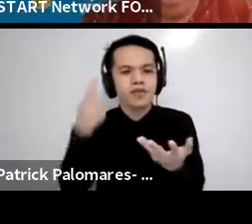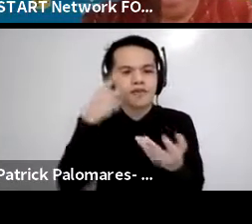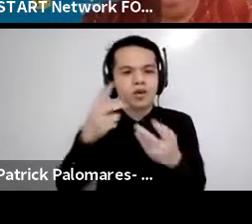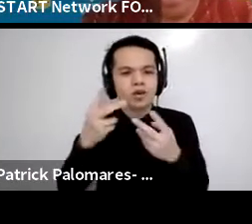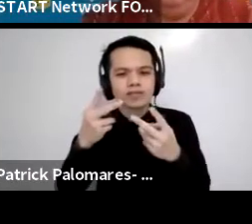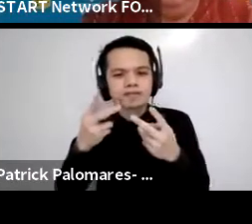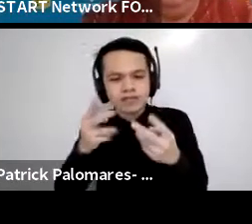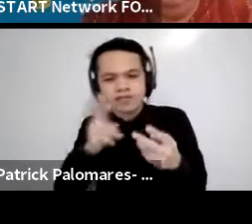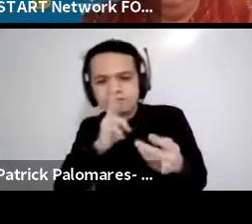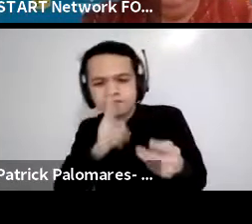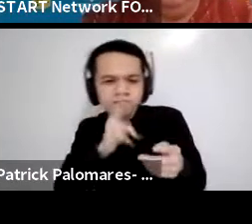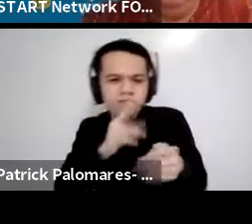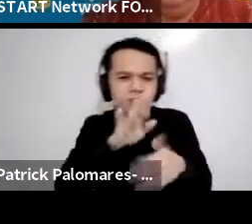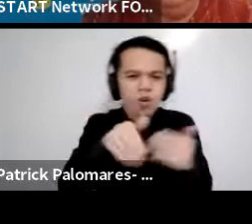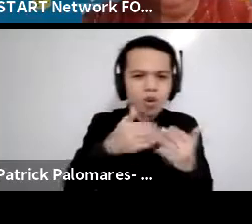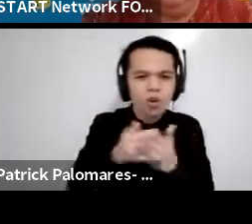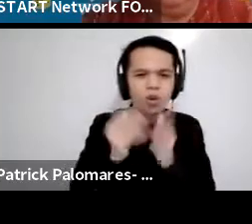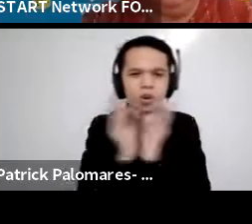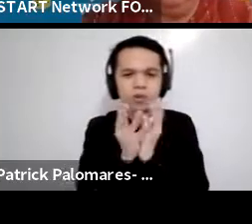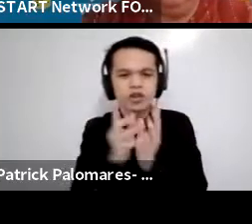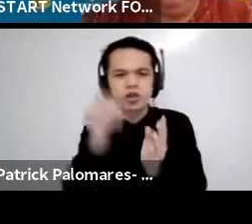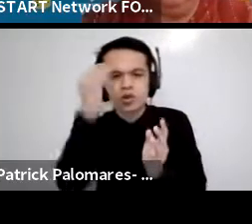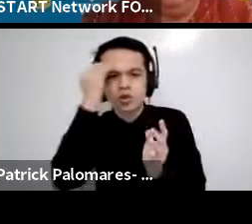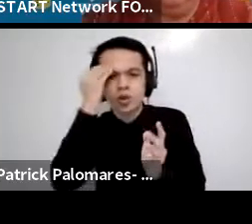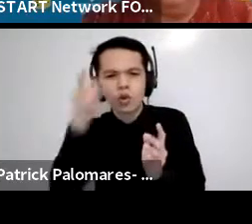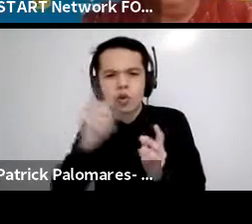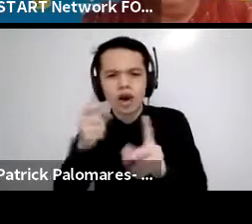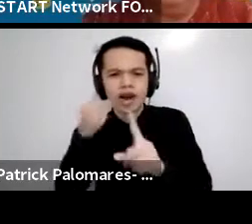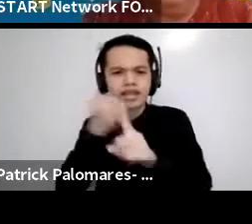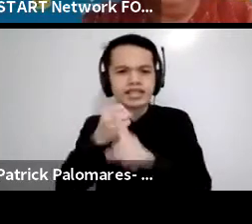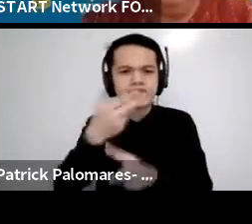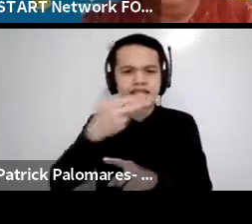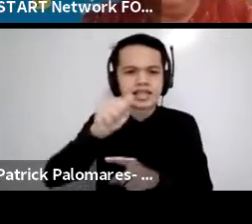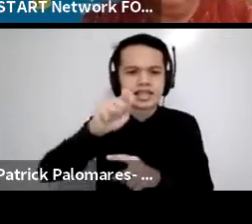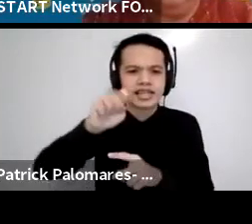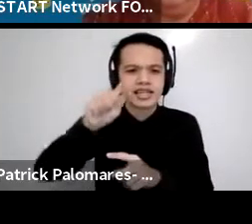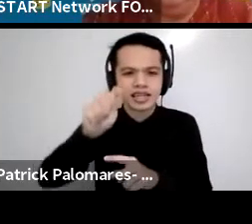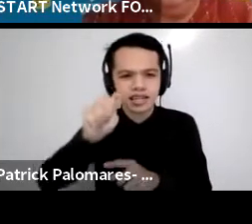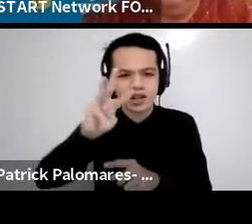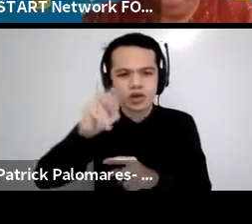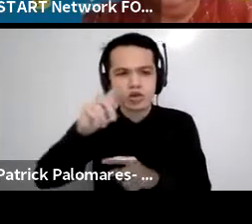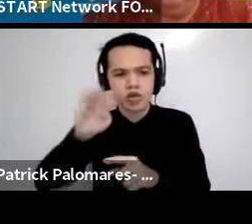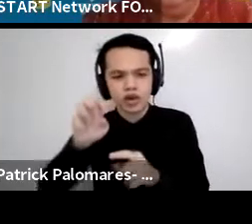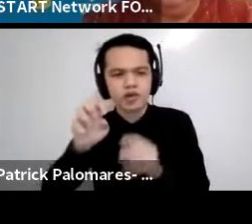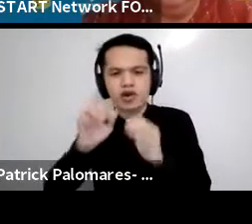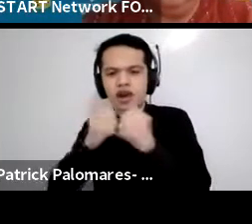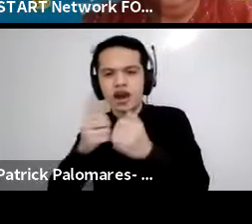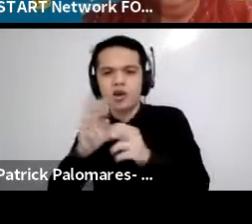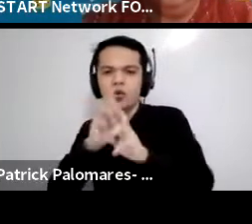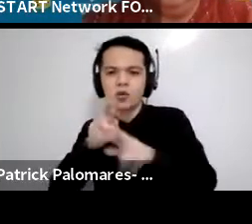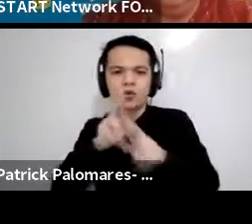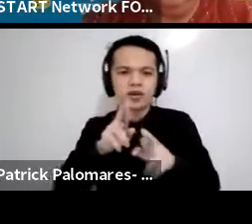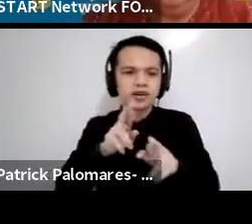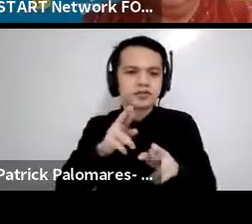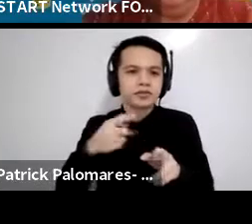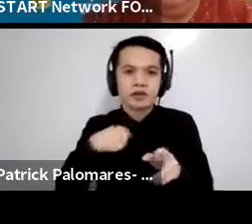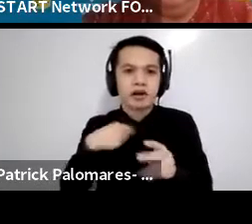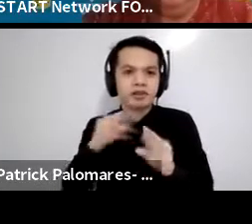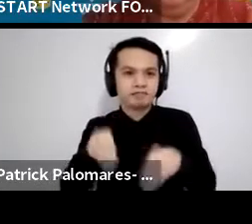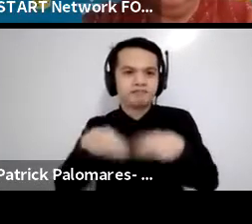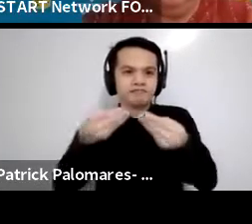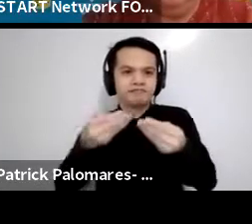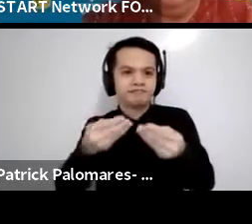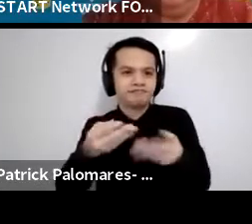that communities know what are the impacts of heat waves and what can be done to address these. So I put the